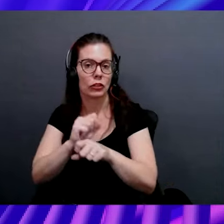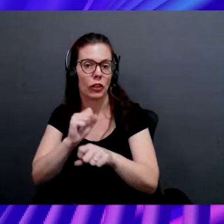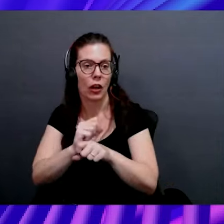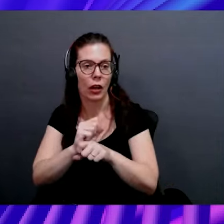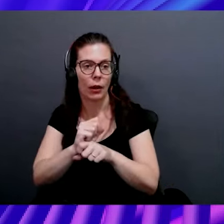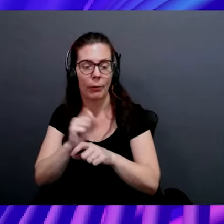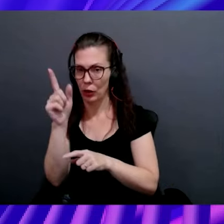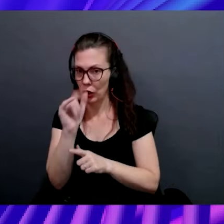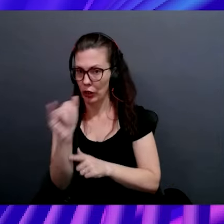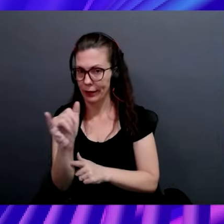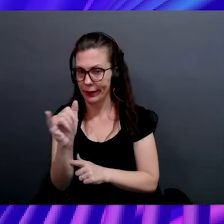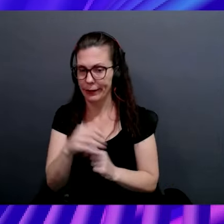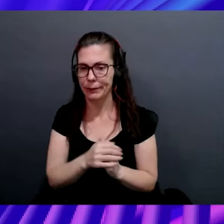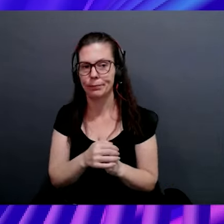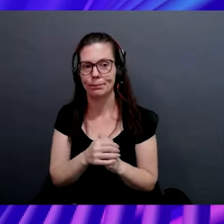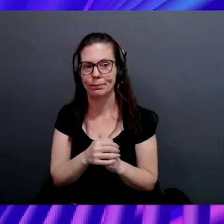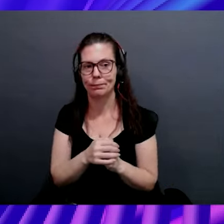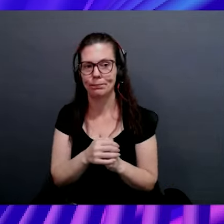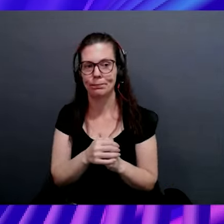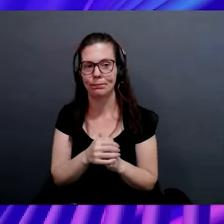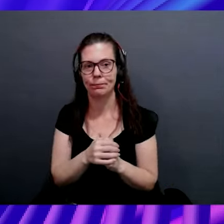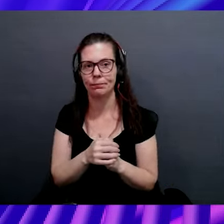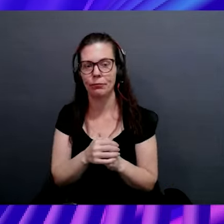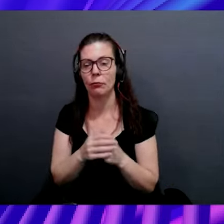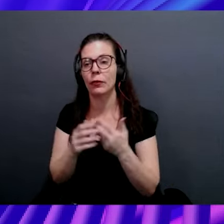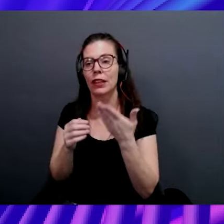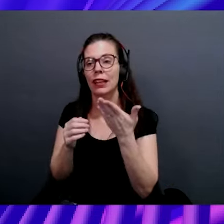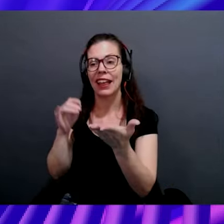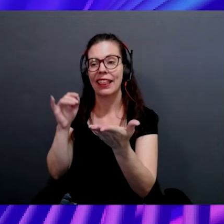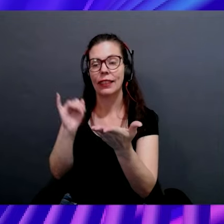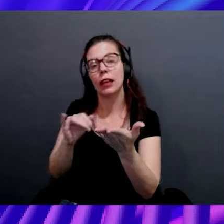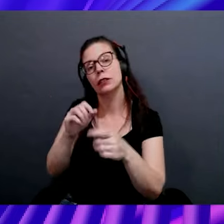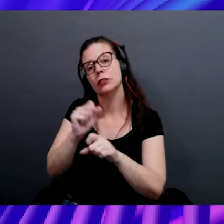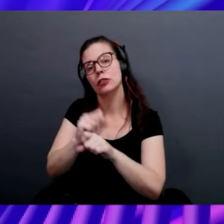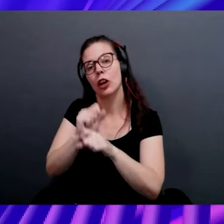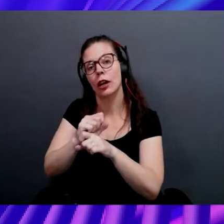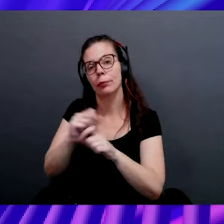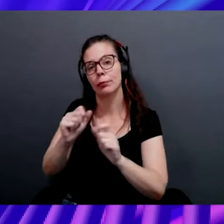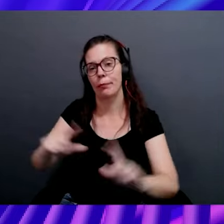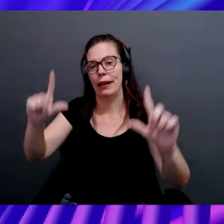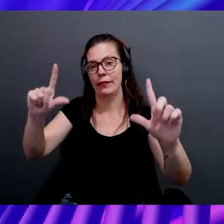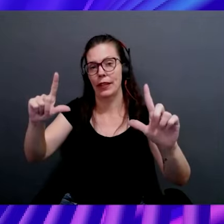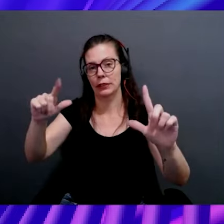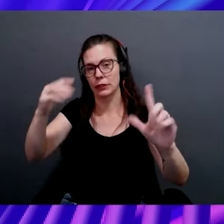looks like. This is the job manifest. Basically,